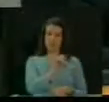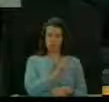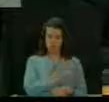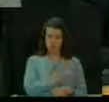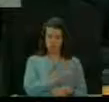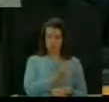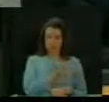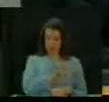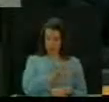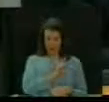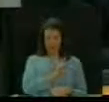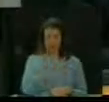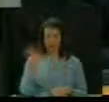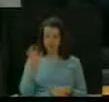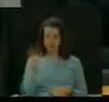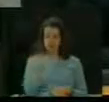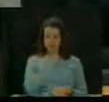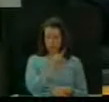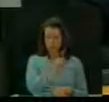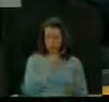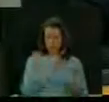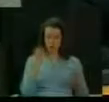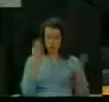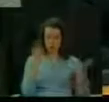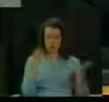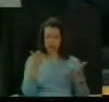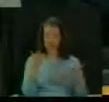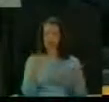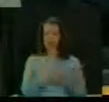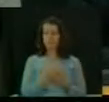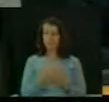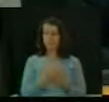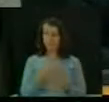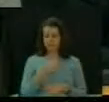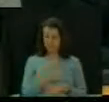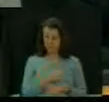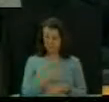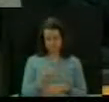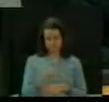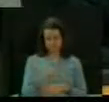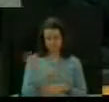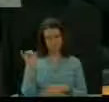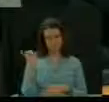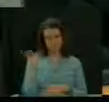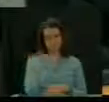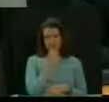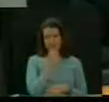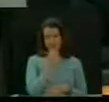5-0-3-1, no recommendation. Okay, thank you. Finance Committee.